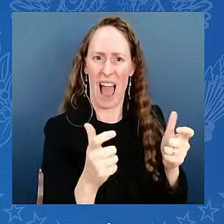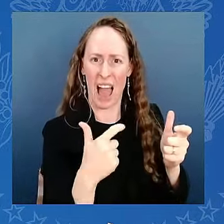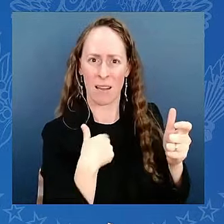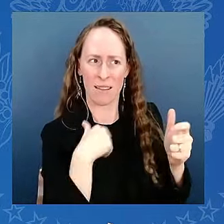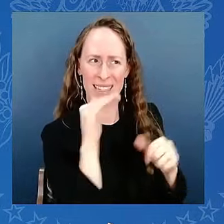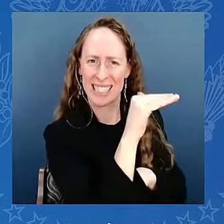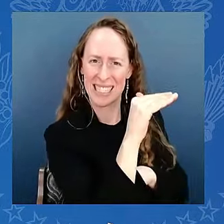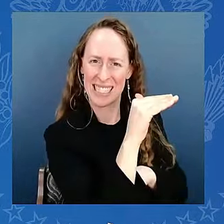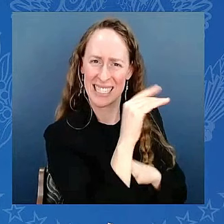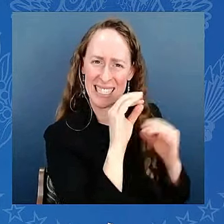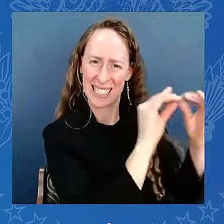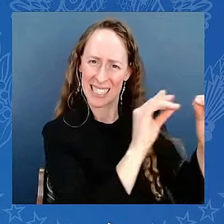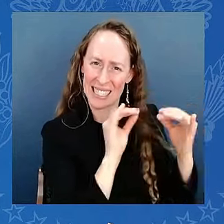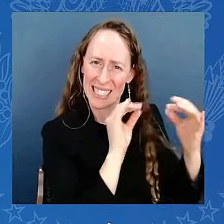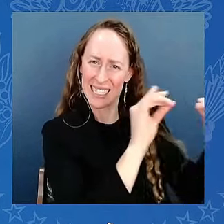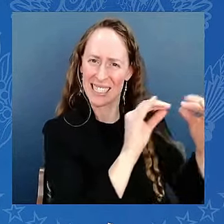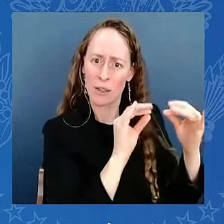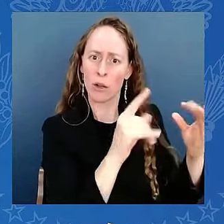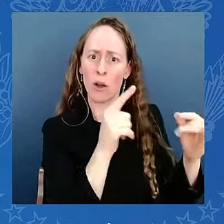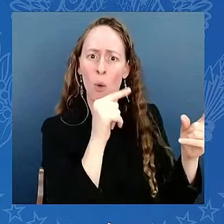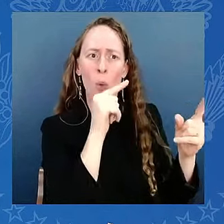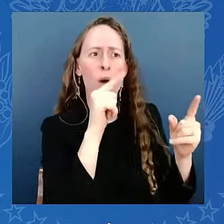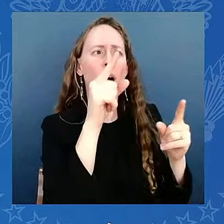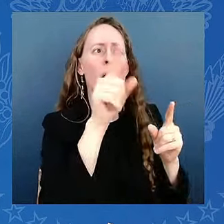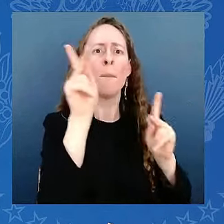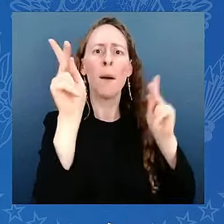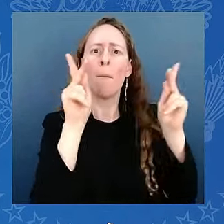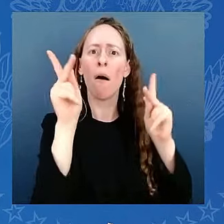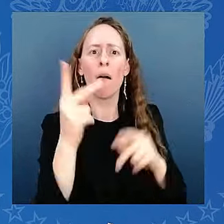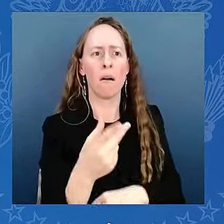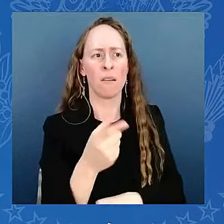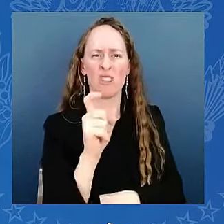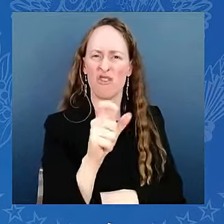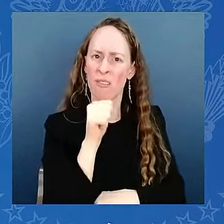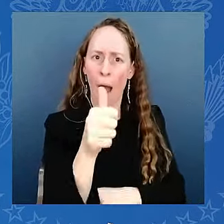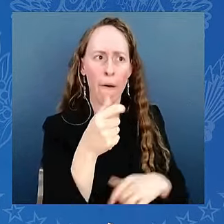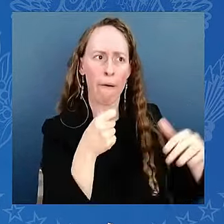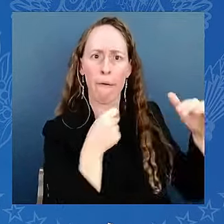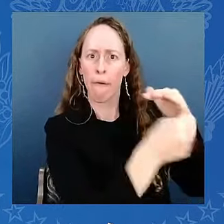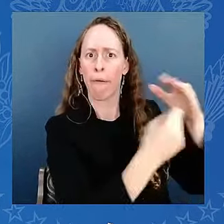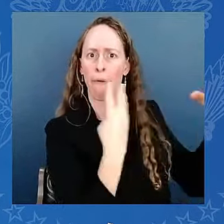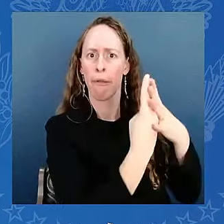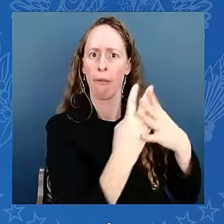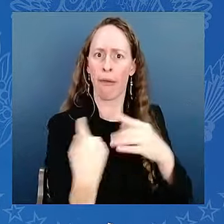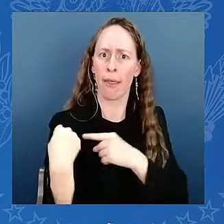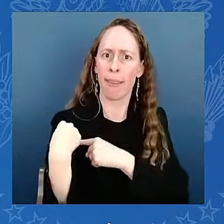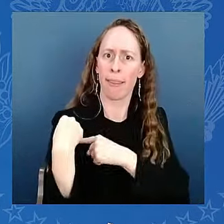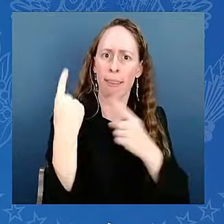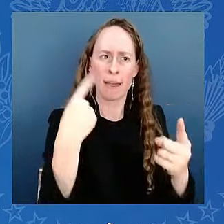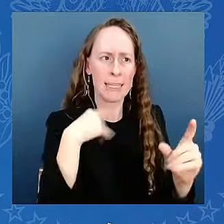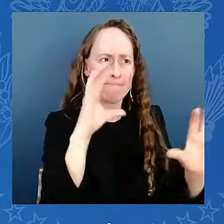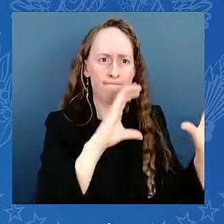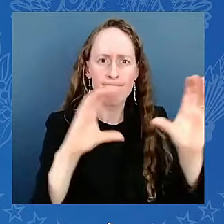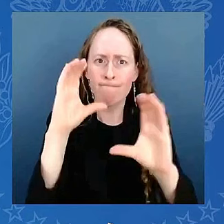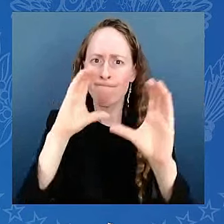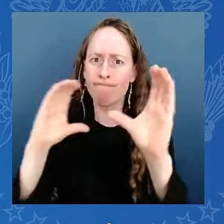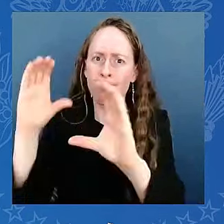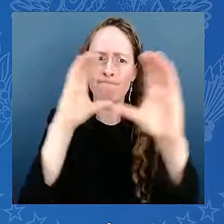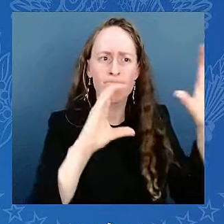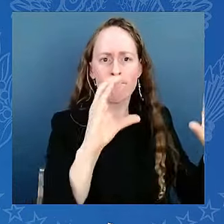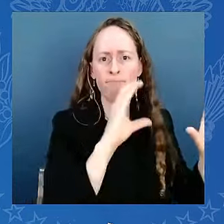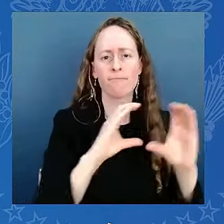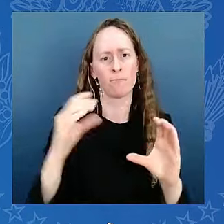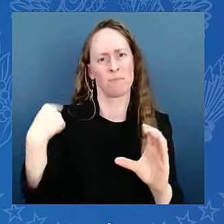inherently — well, we inherited them from the prior administration. I wanted to make sure we hit the ground